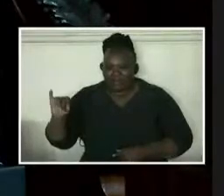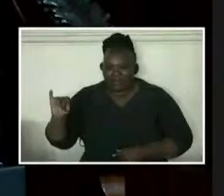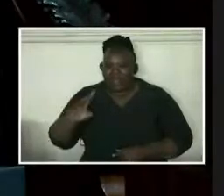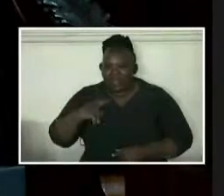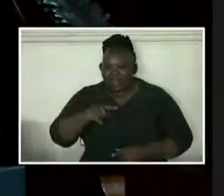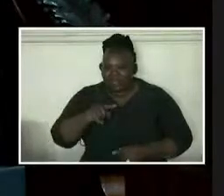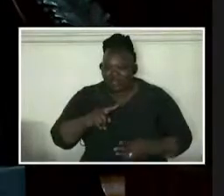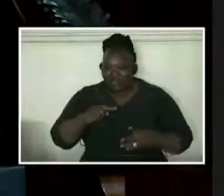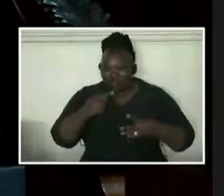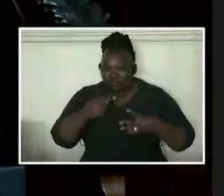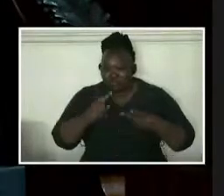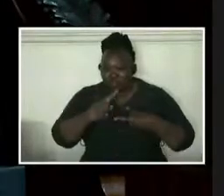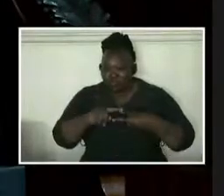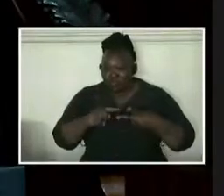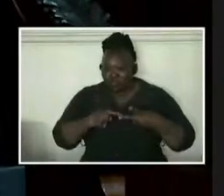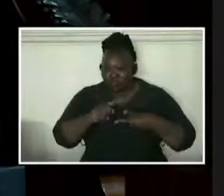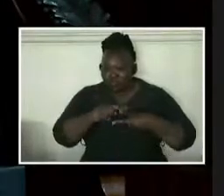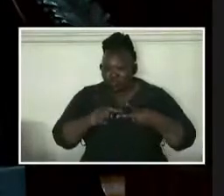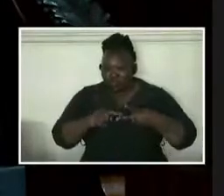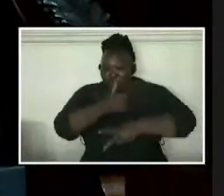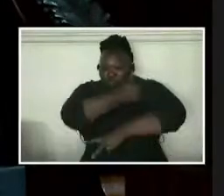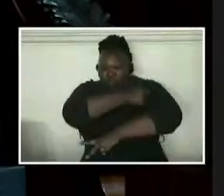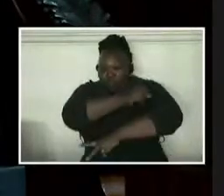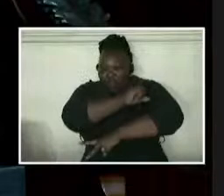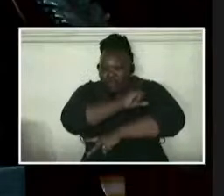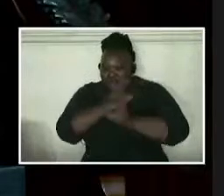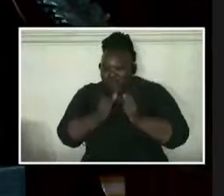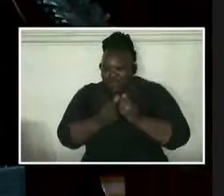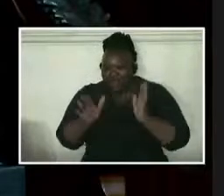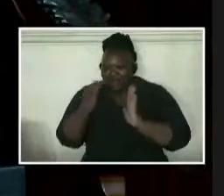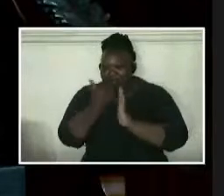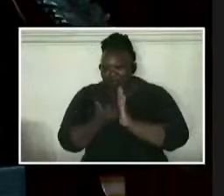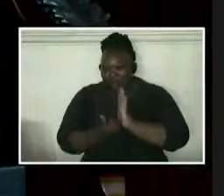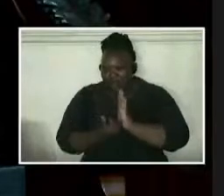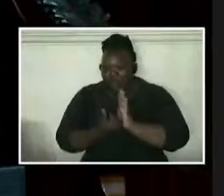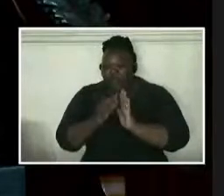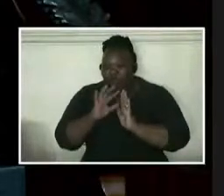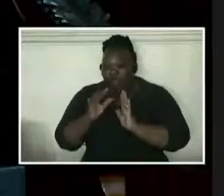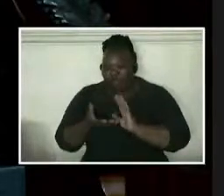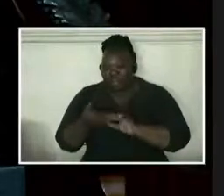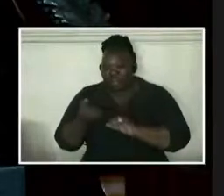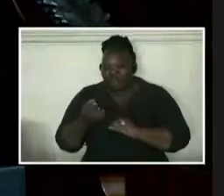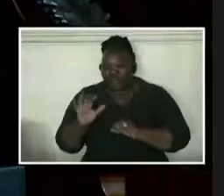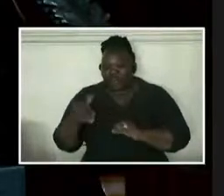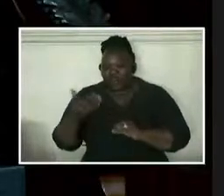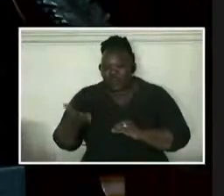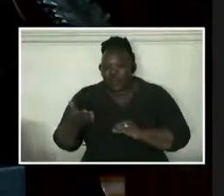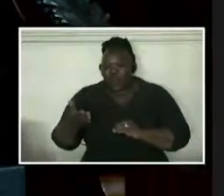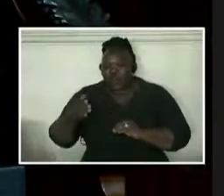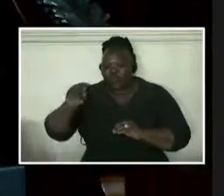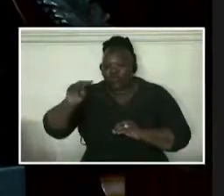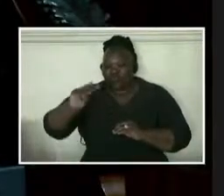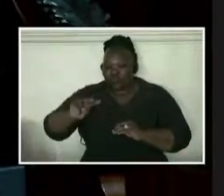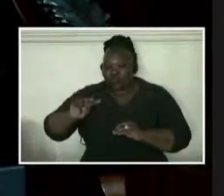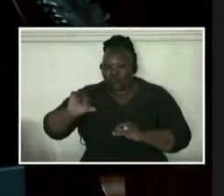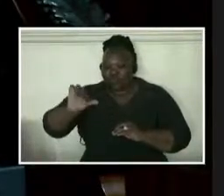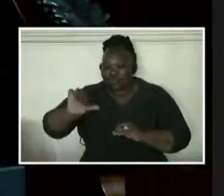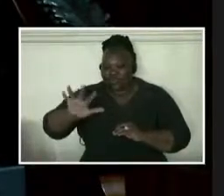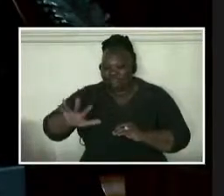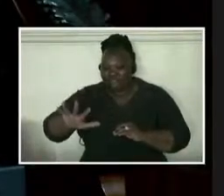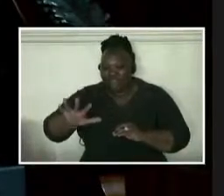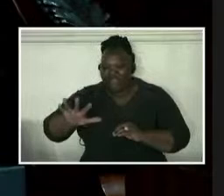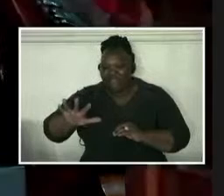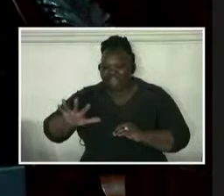these are the two facilities where we started with with the program the same time we've already procured 265 computers on